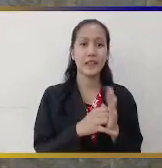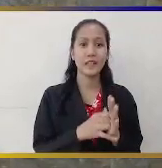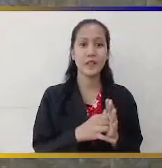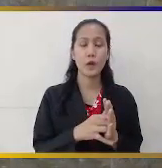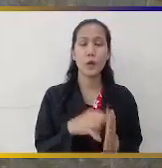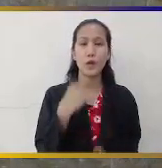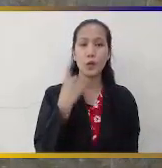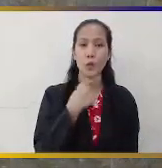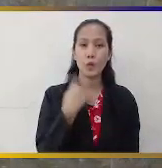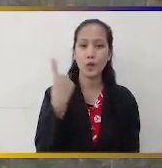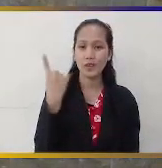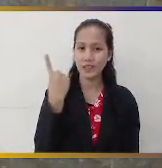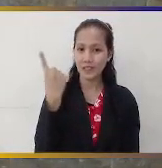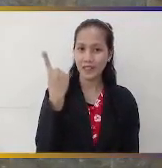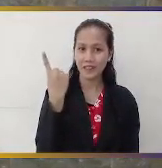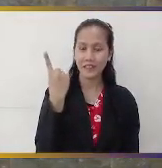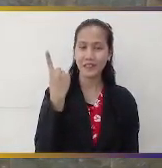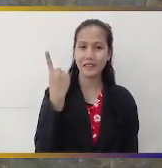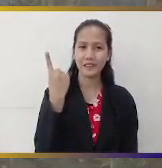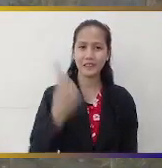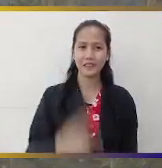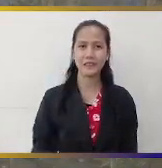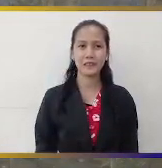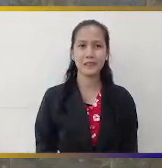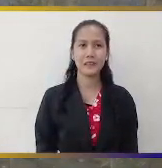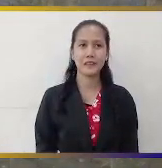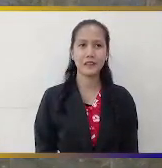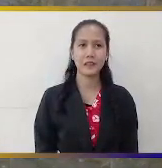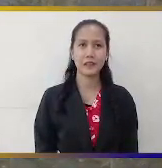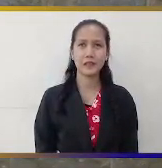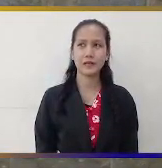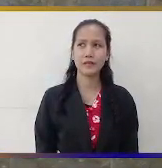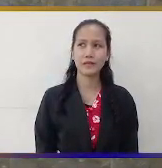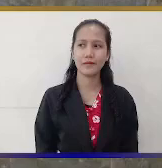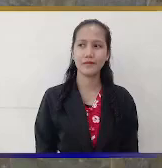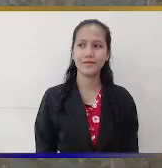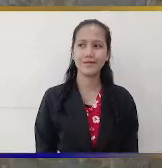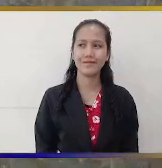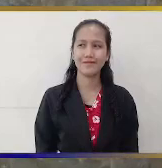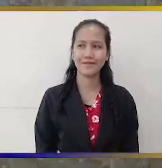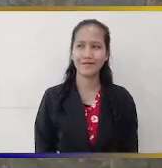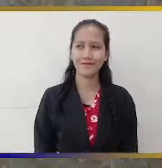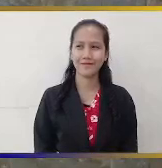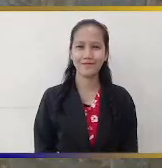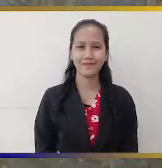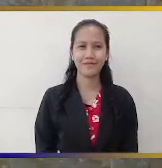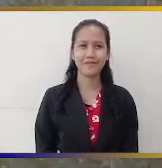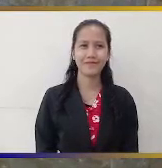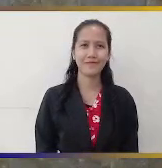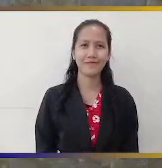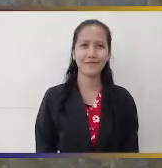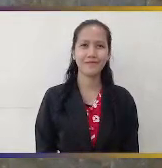is. That's what he is. He is. He is. Noel's not. No, I'm just kidding.